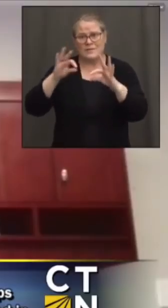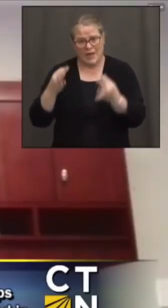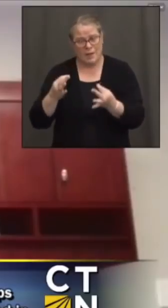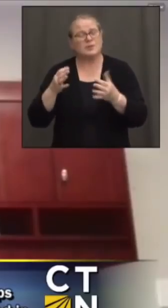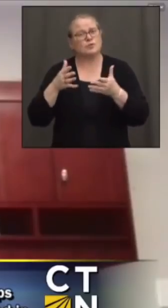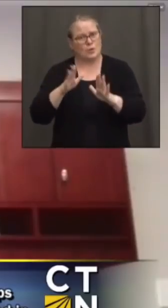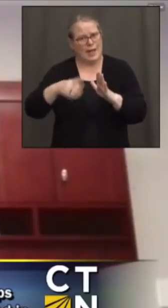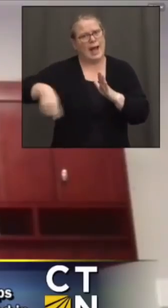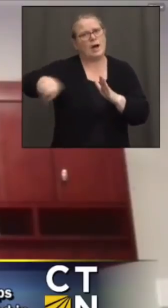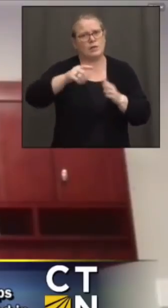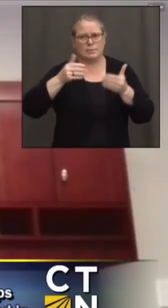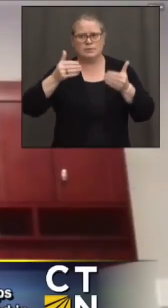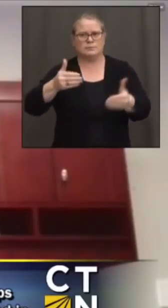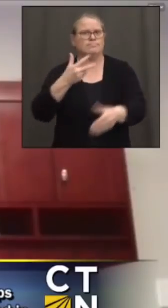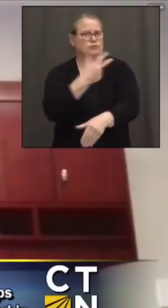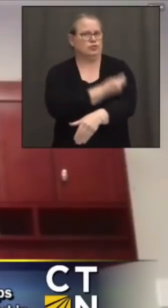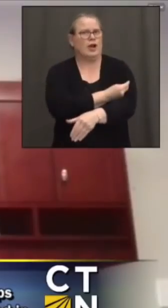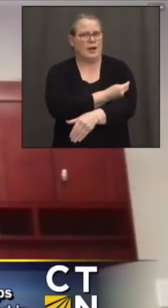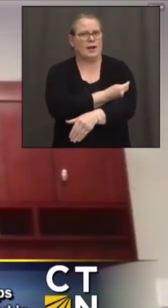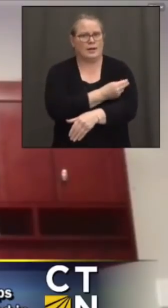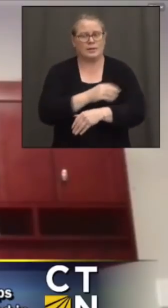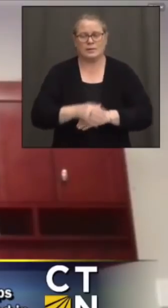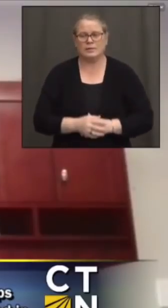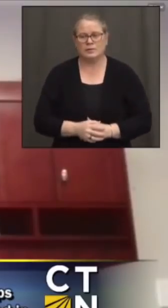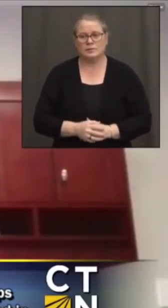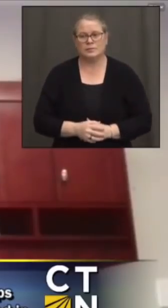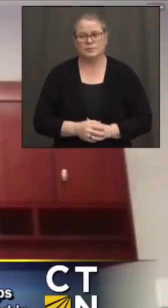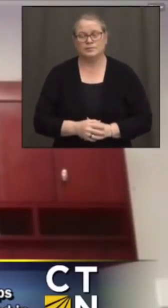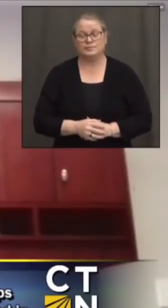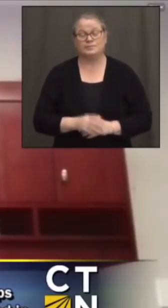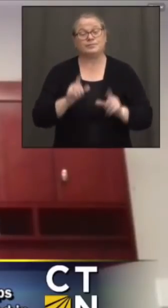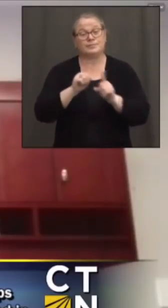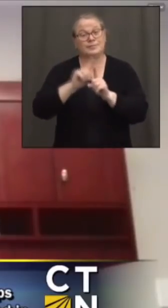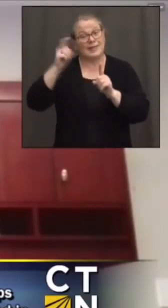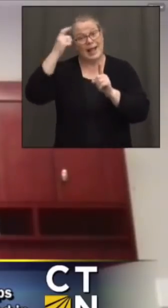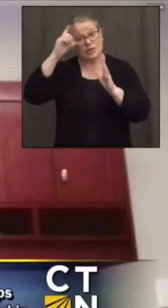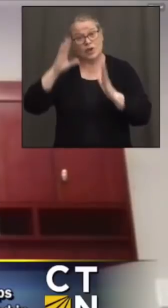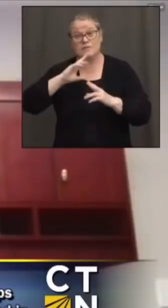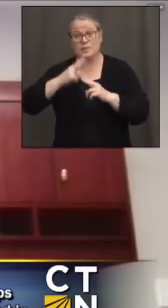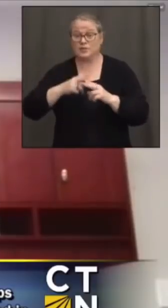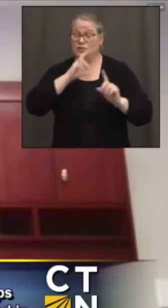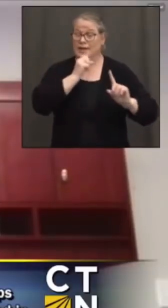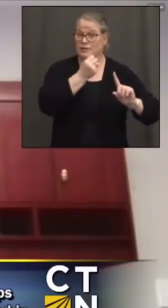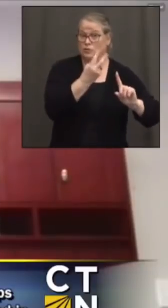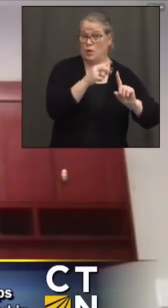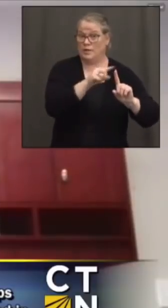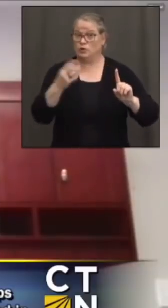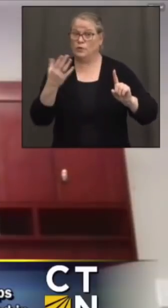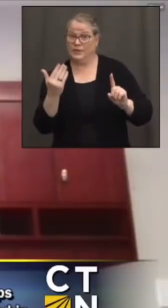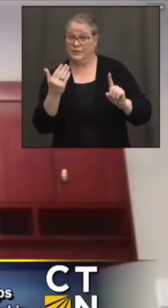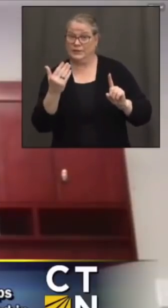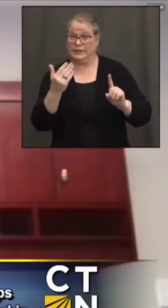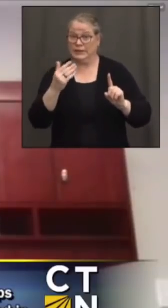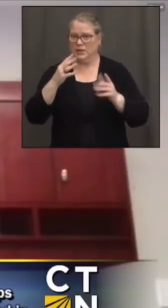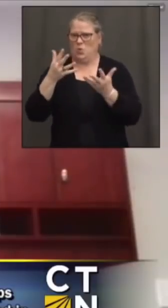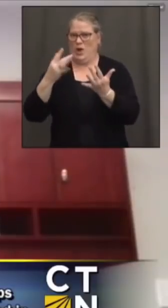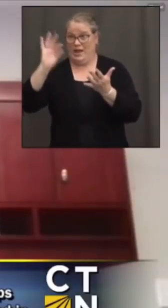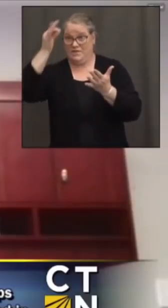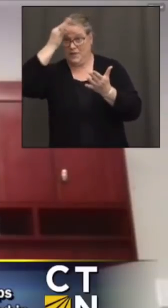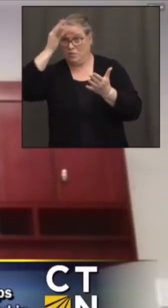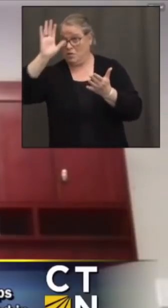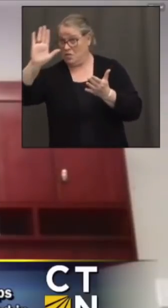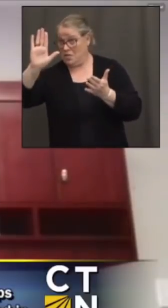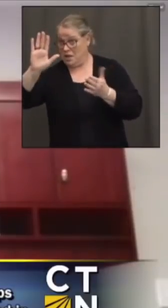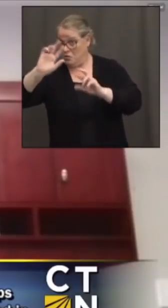access that. And as the governor mentioned, we know that the 12- to 15-year-olds will be coming up really soon, and we're working the